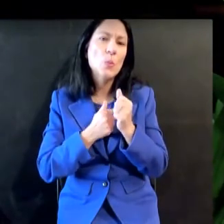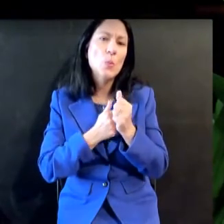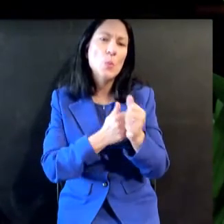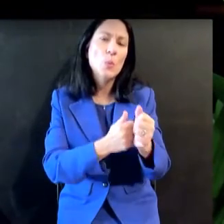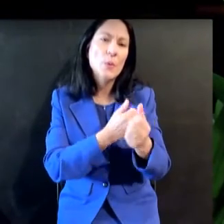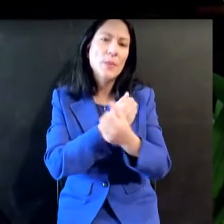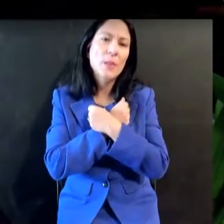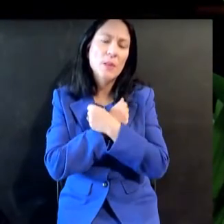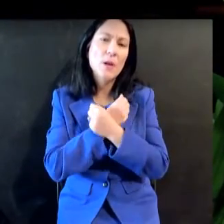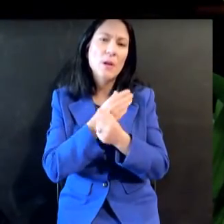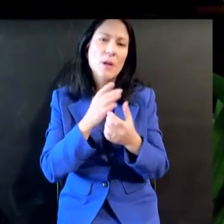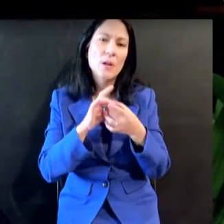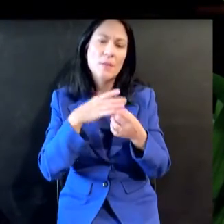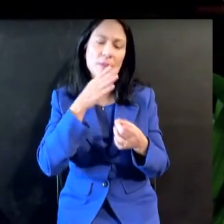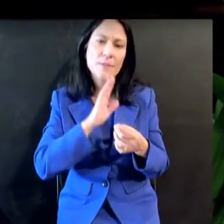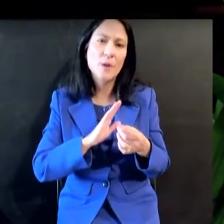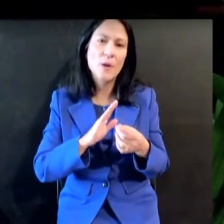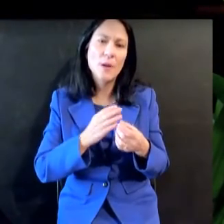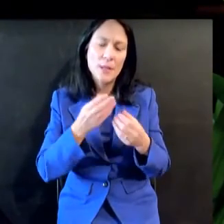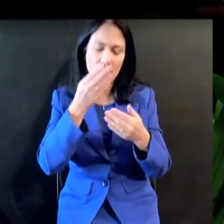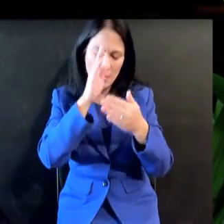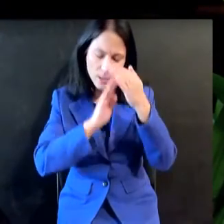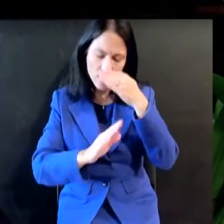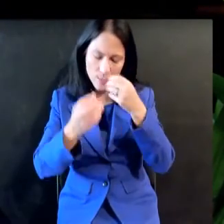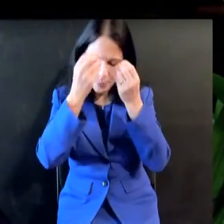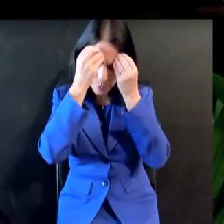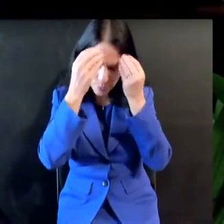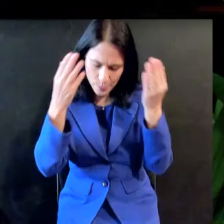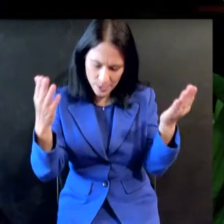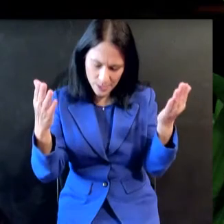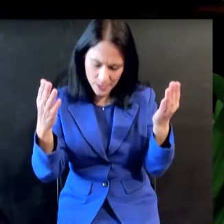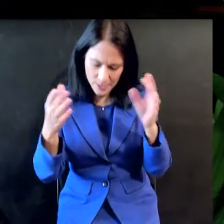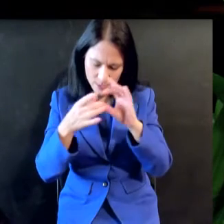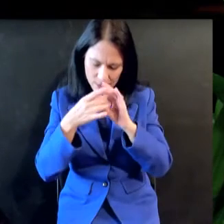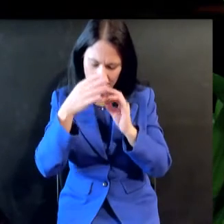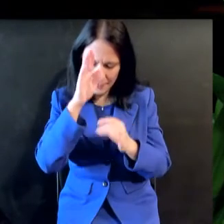humble obedience of God. That's what real freedom is.